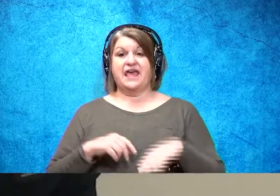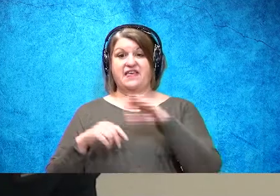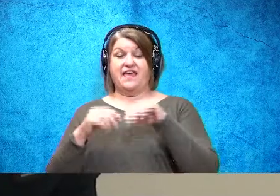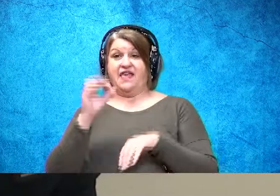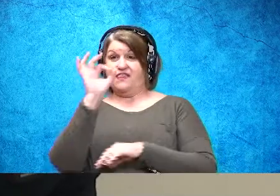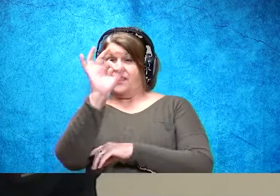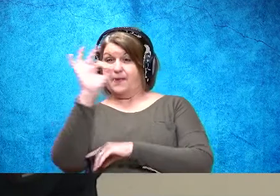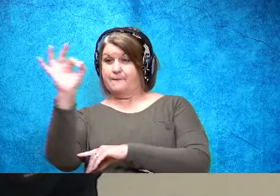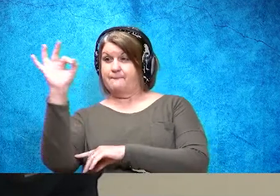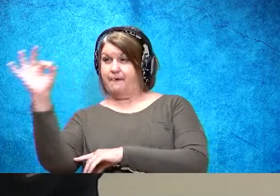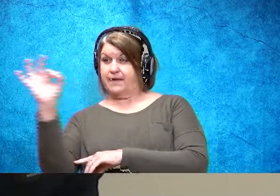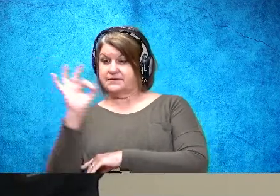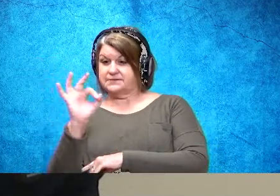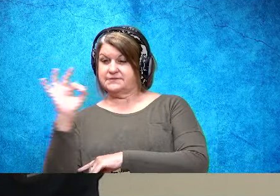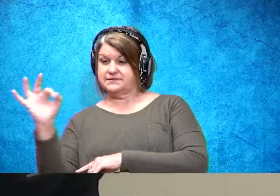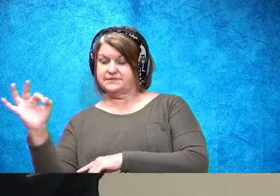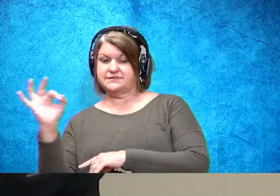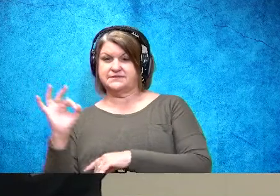this box.